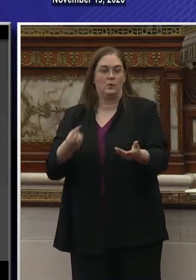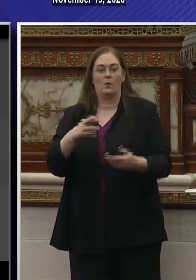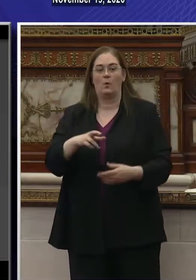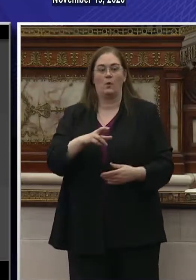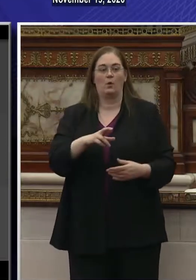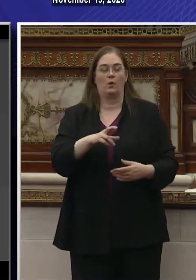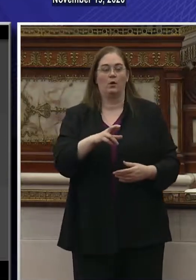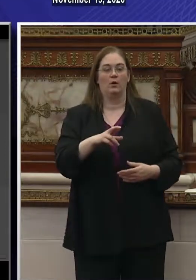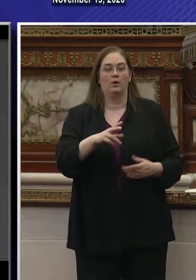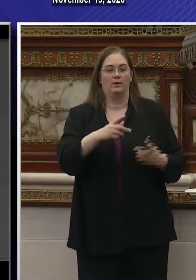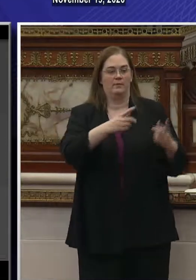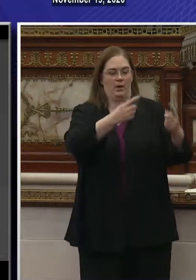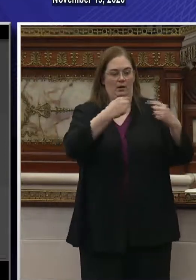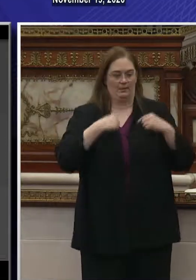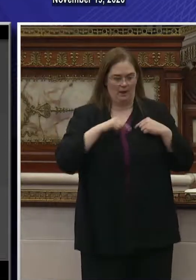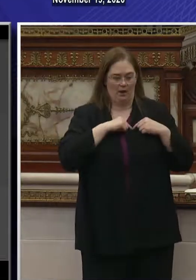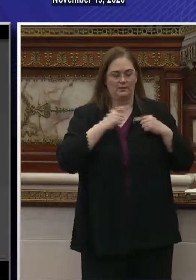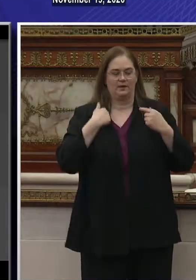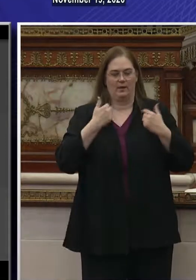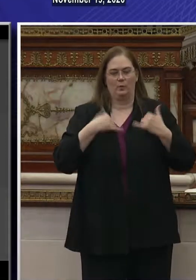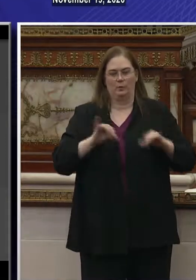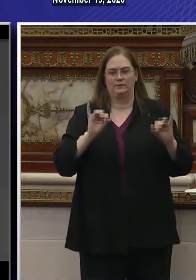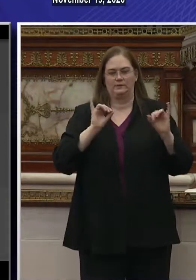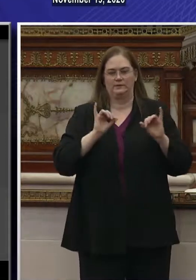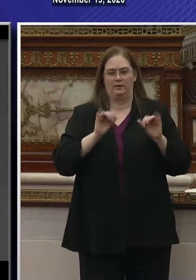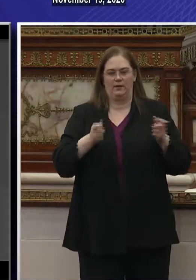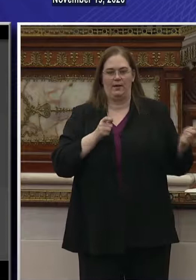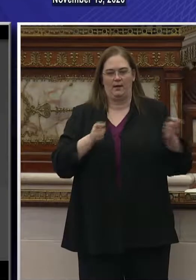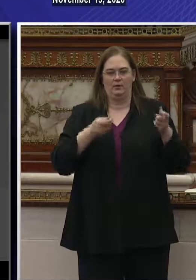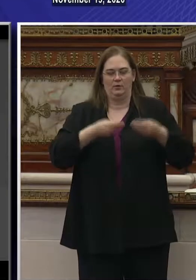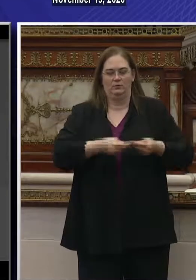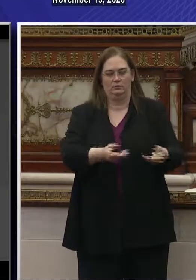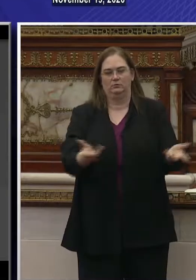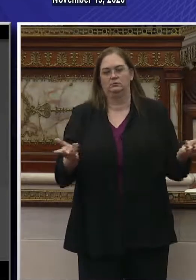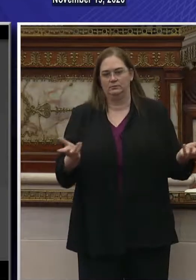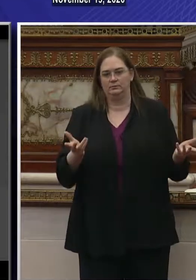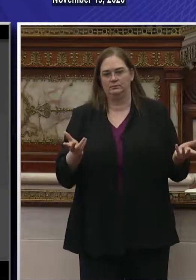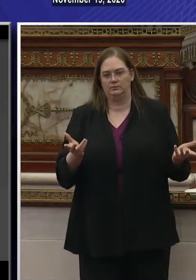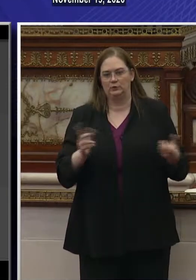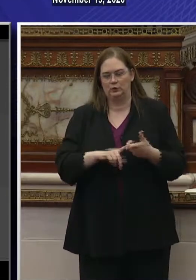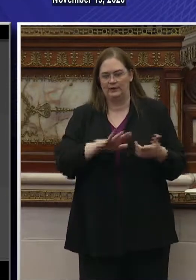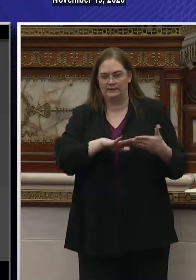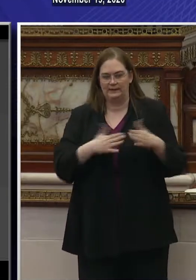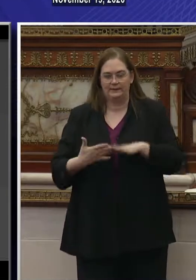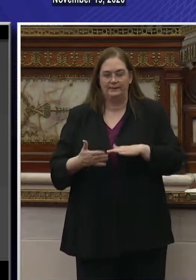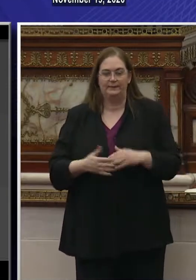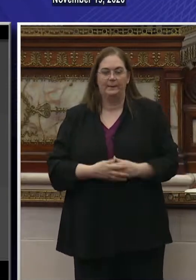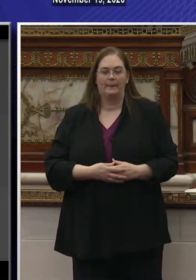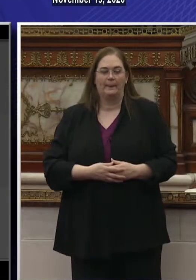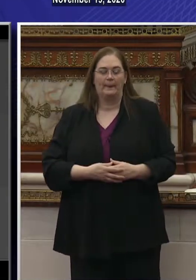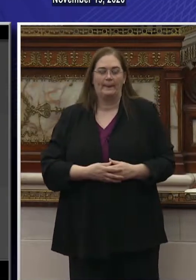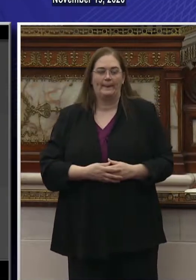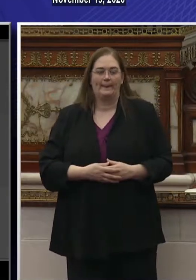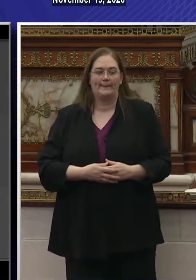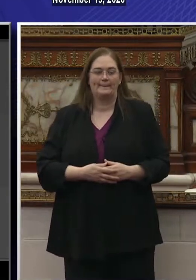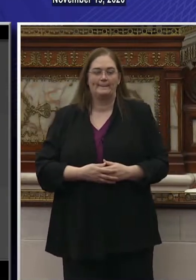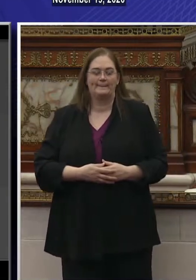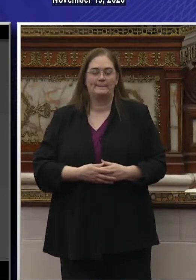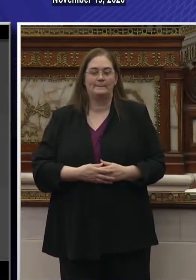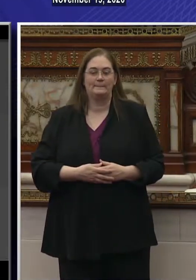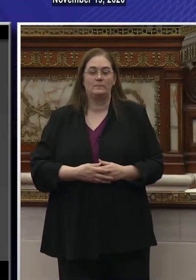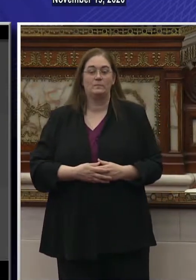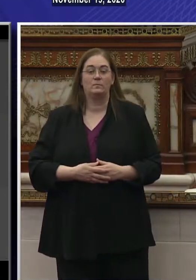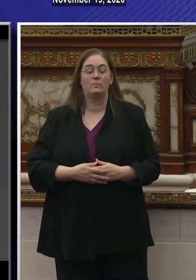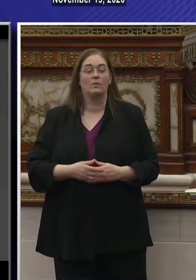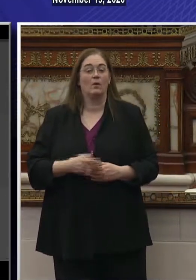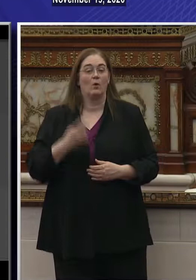may come to the health department, who will still handle redispensing. One of the reasons it's not